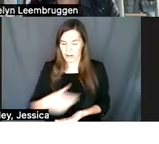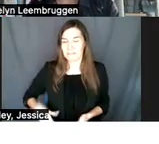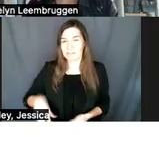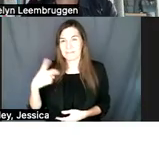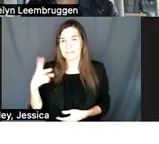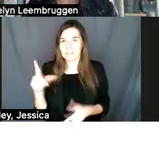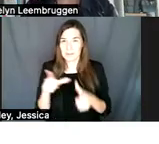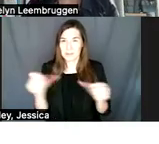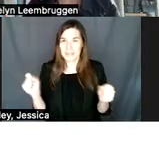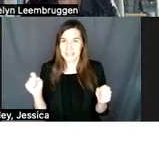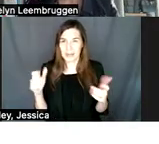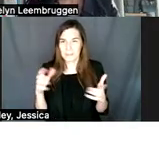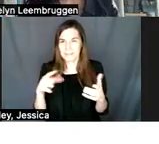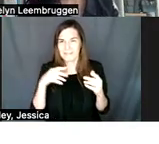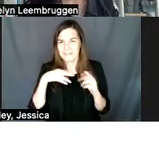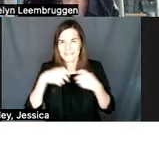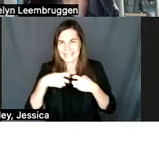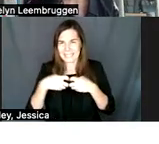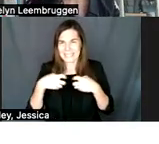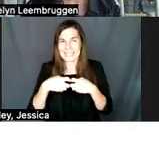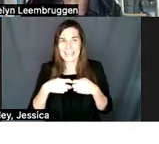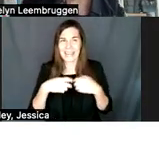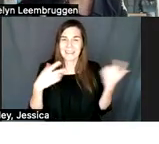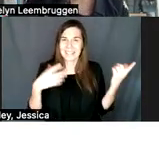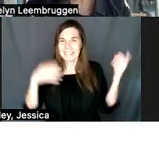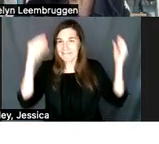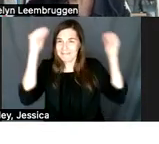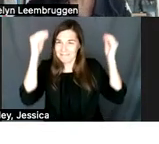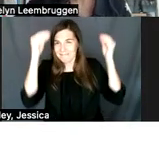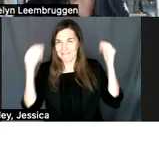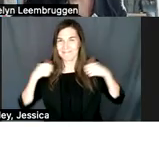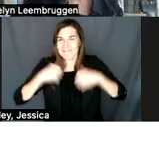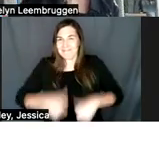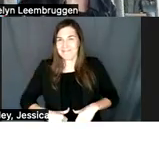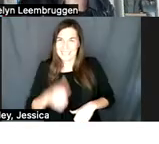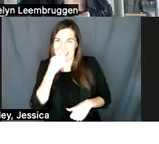this very fancy and kind of silly hat and robe.